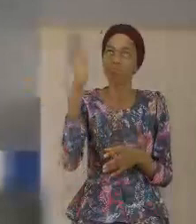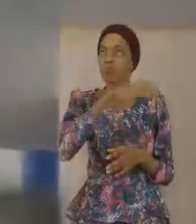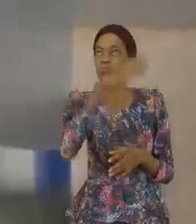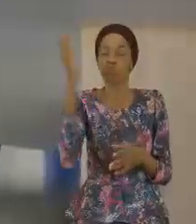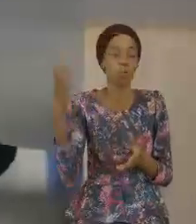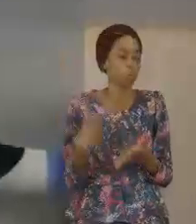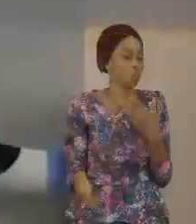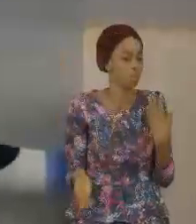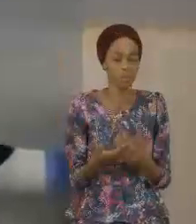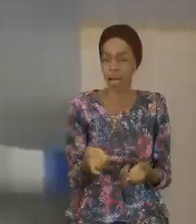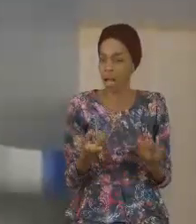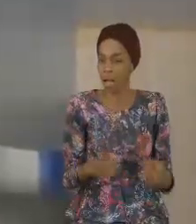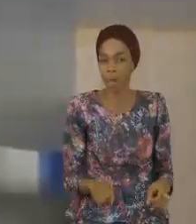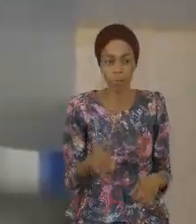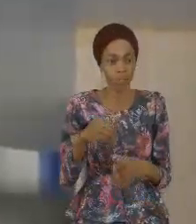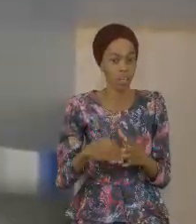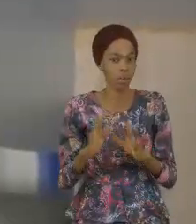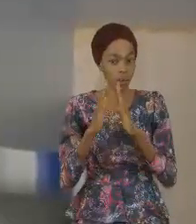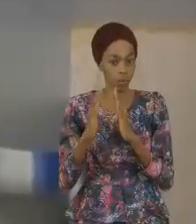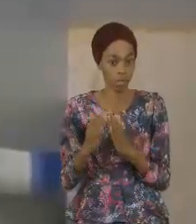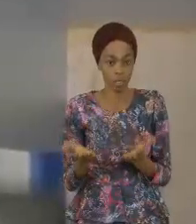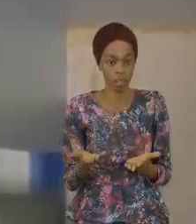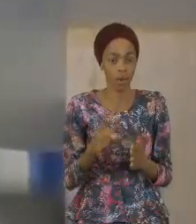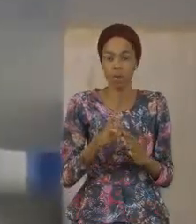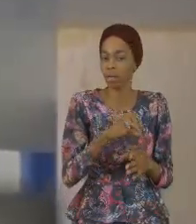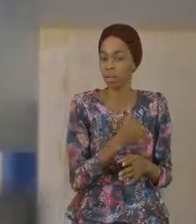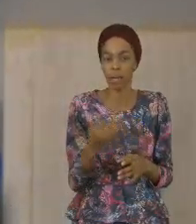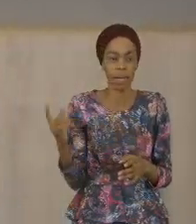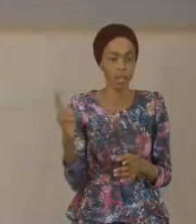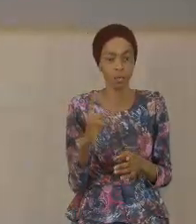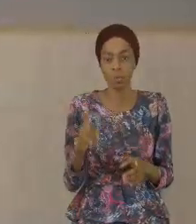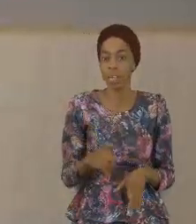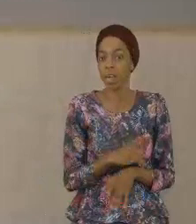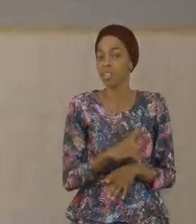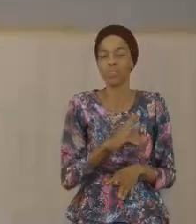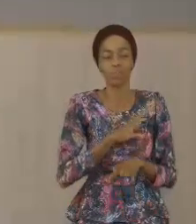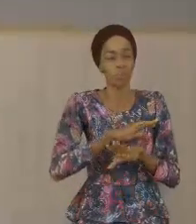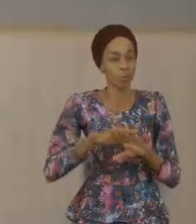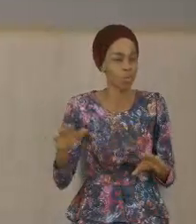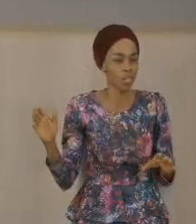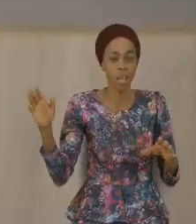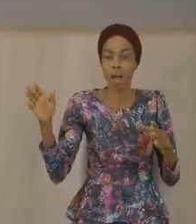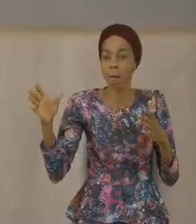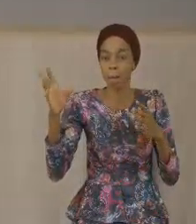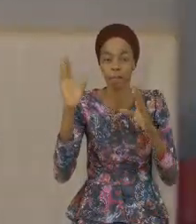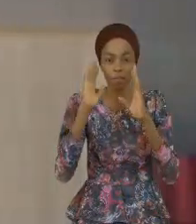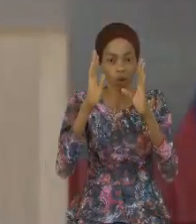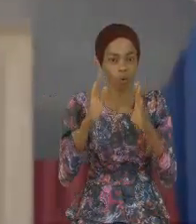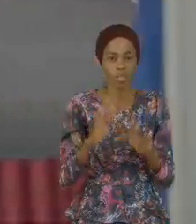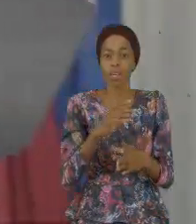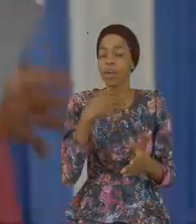whatever may be in our community here or there or anywhere, and nevertheless, whatever happens,